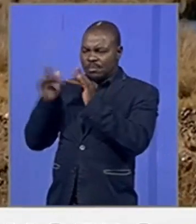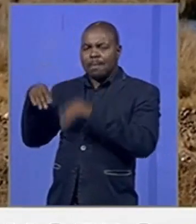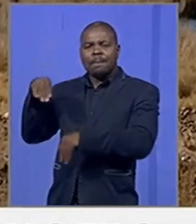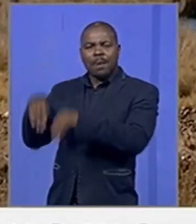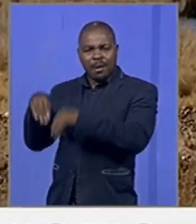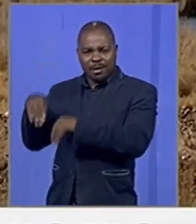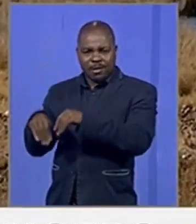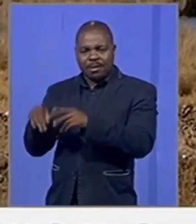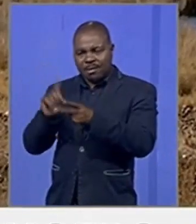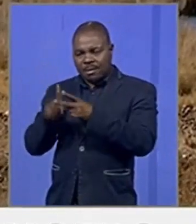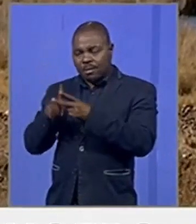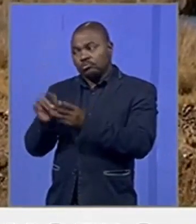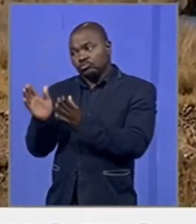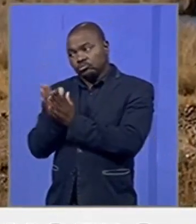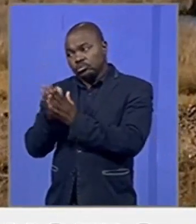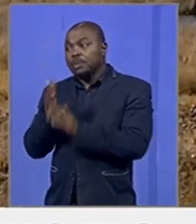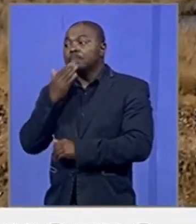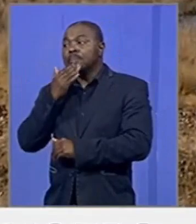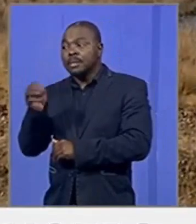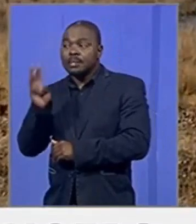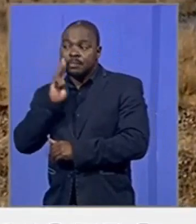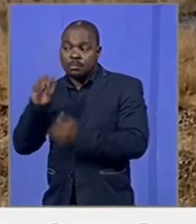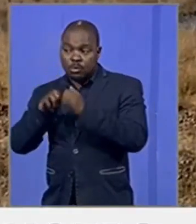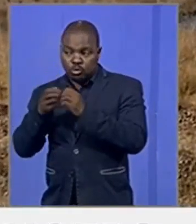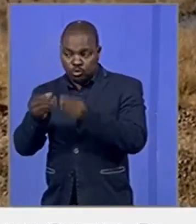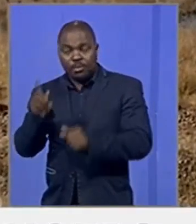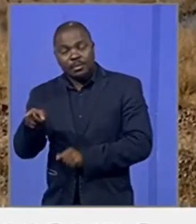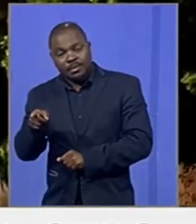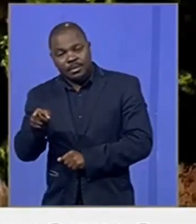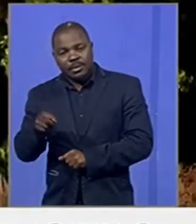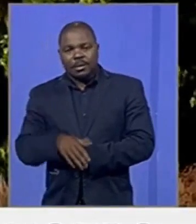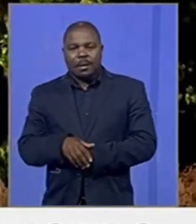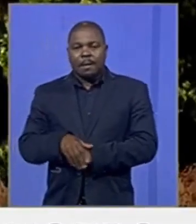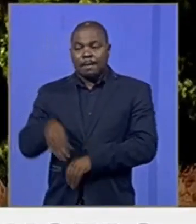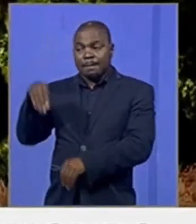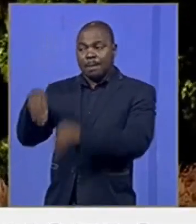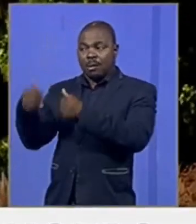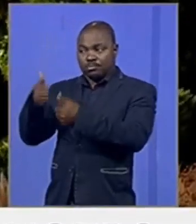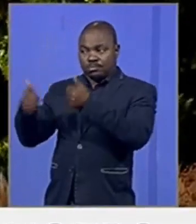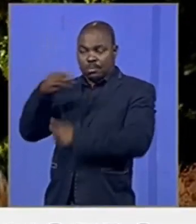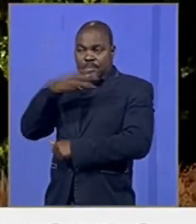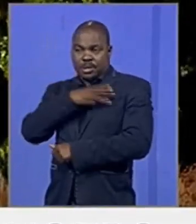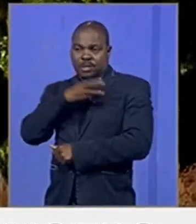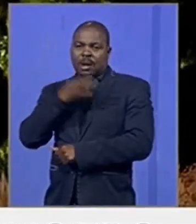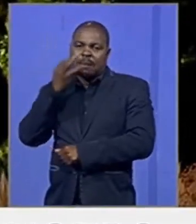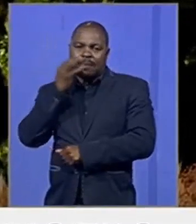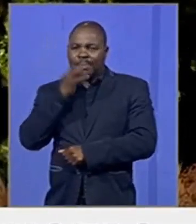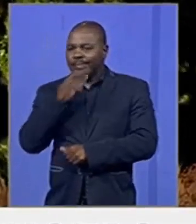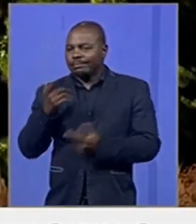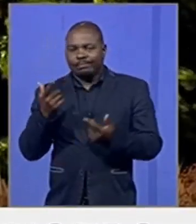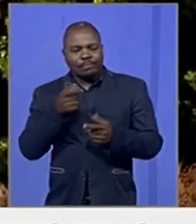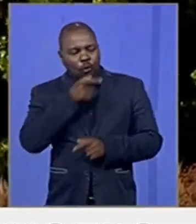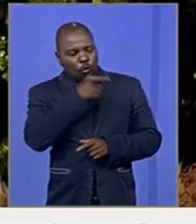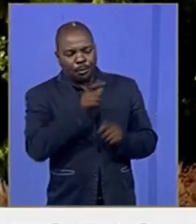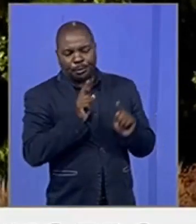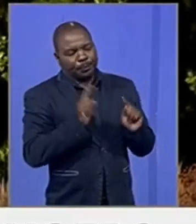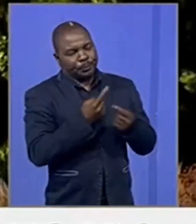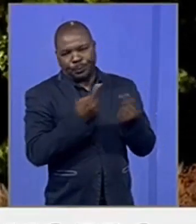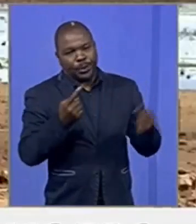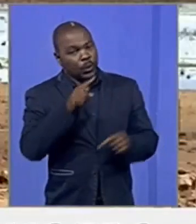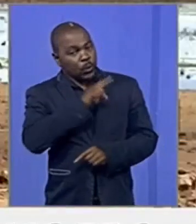go ba kopa go laola penologo ya metsi ao botsamaisi jwa moepo bo kaile fa ba sa kgone go ka tshwaela ka